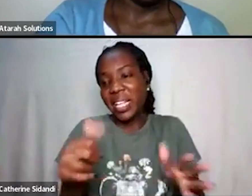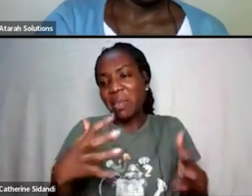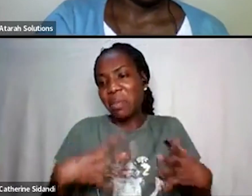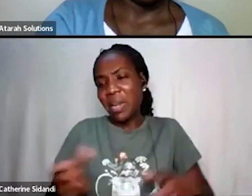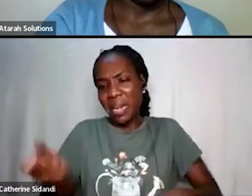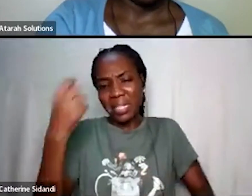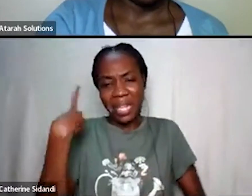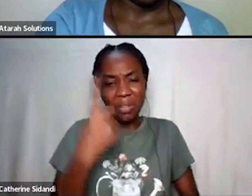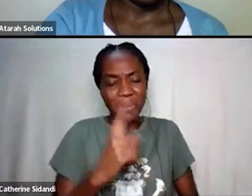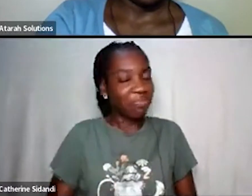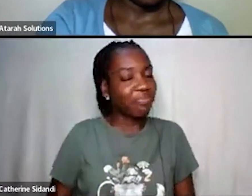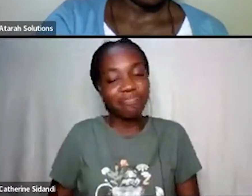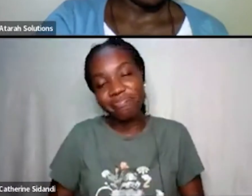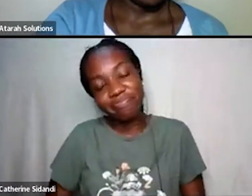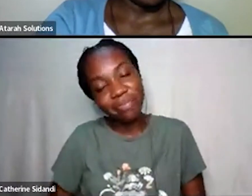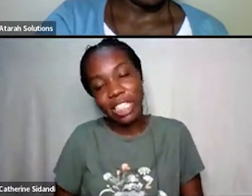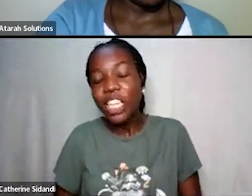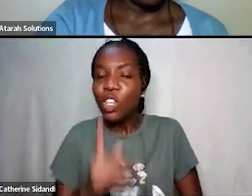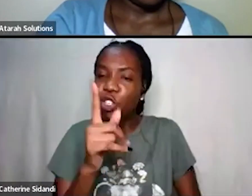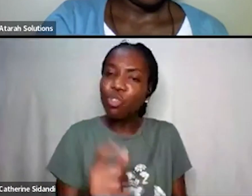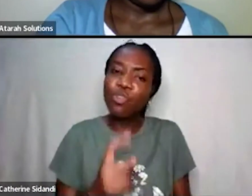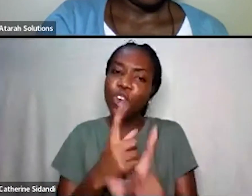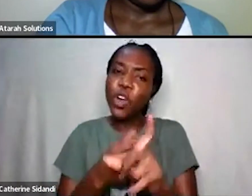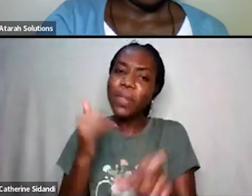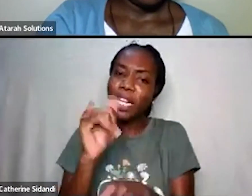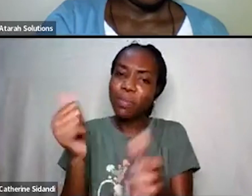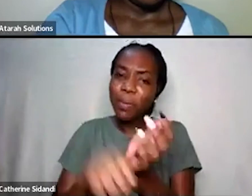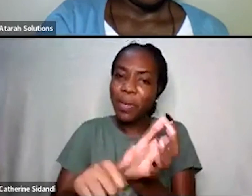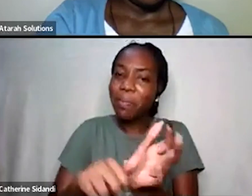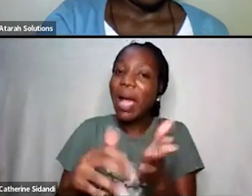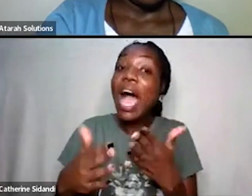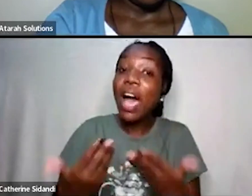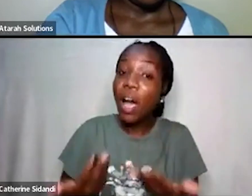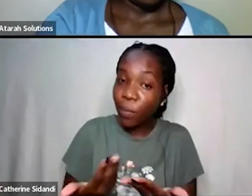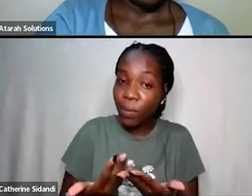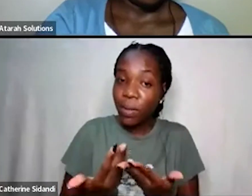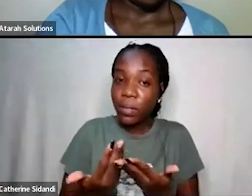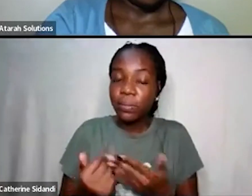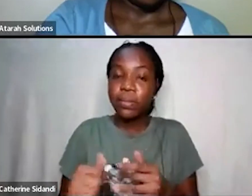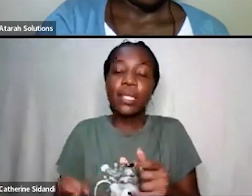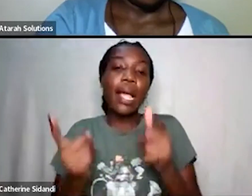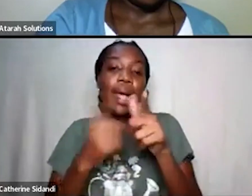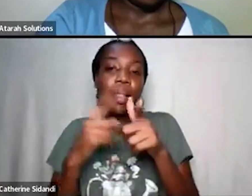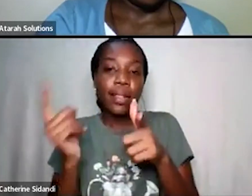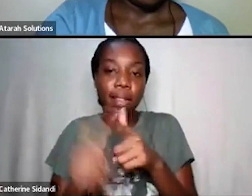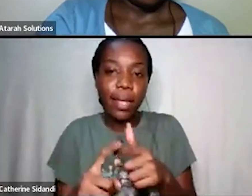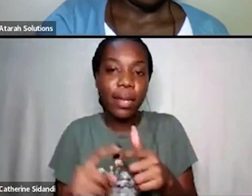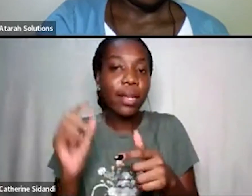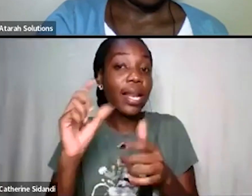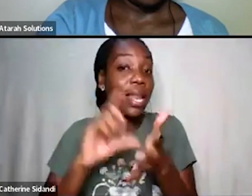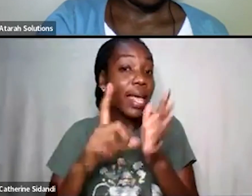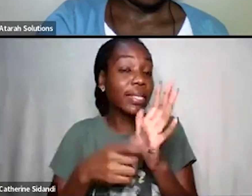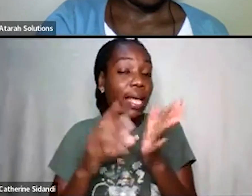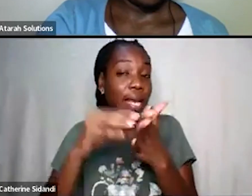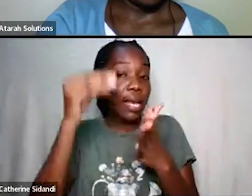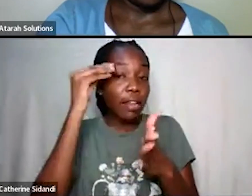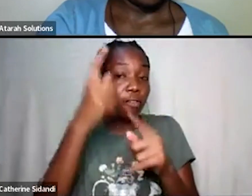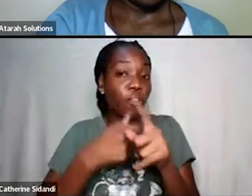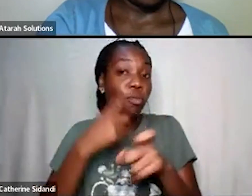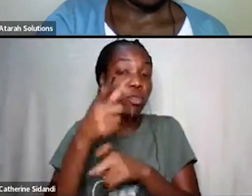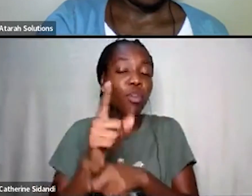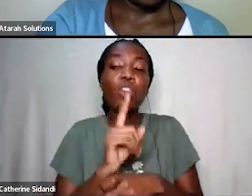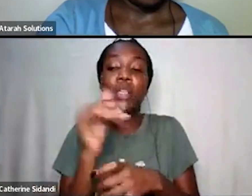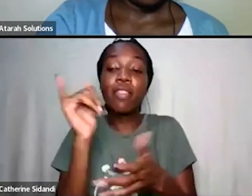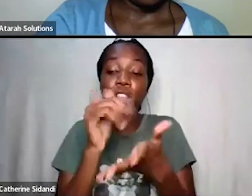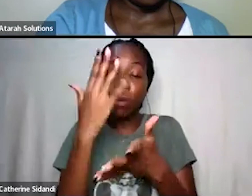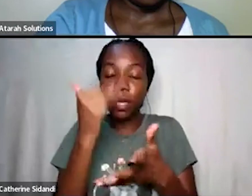understand how did you come out of that problem. Then they will learn from you, and that is the essence of us being here.